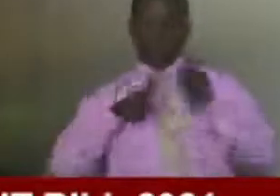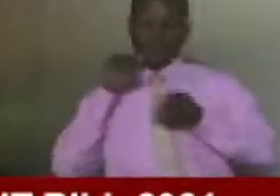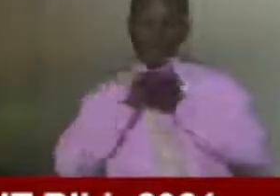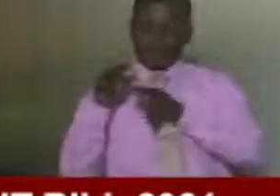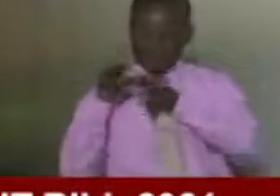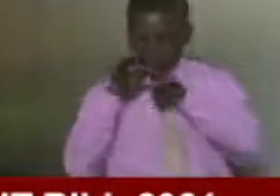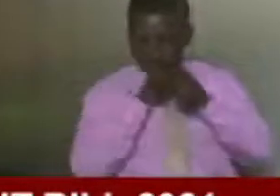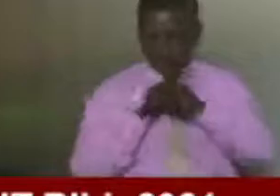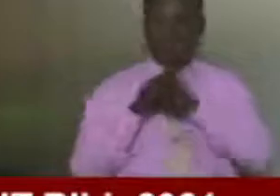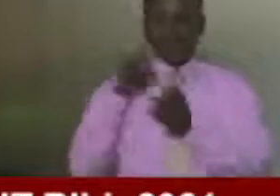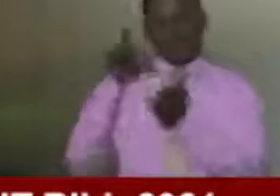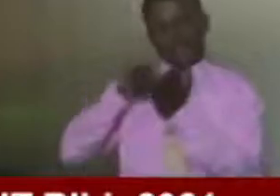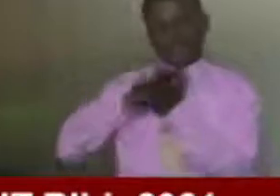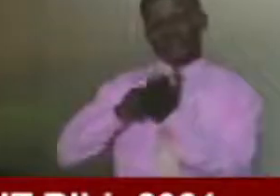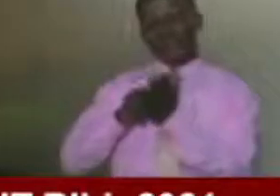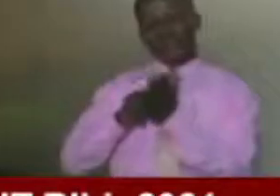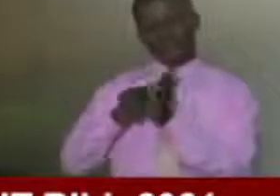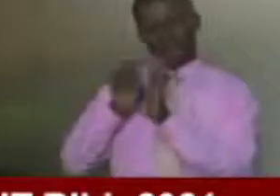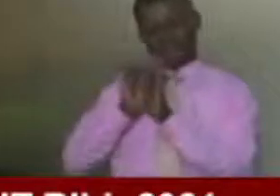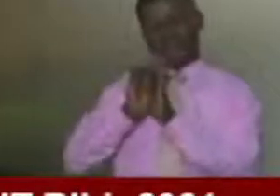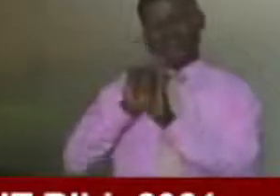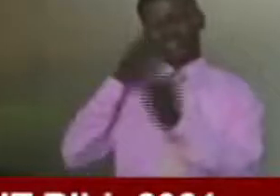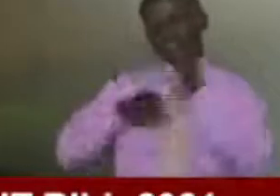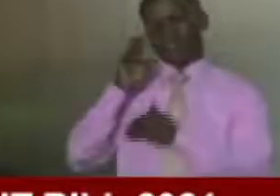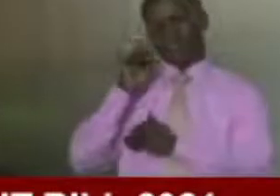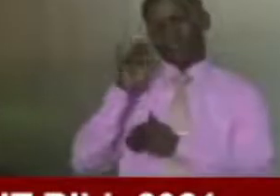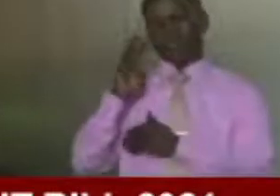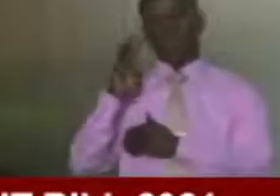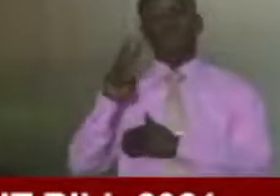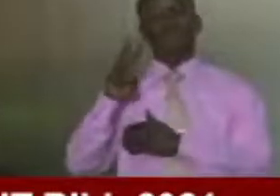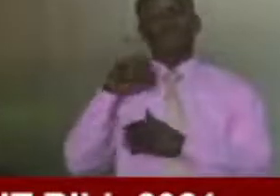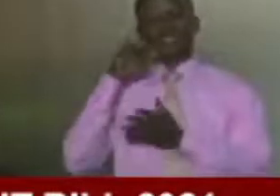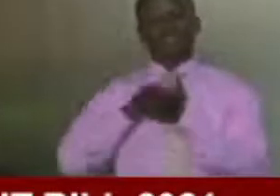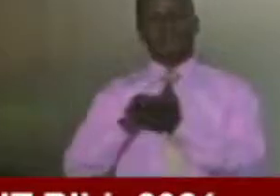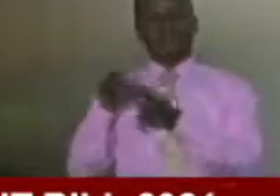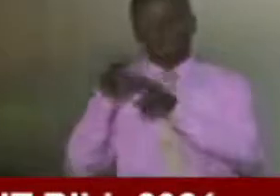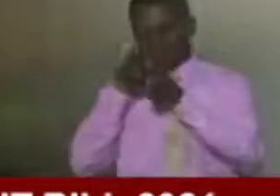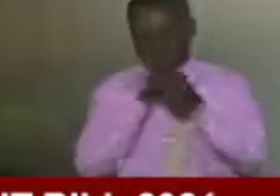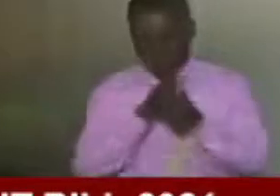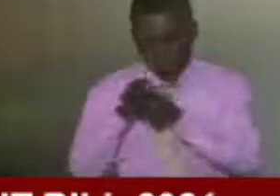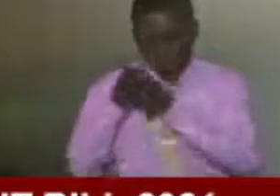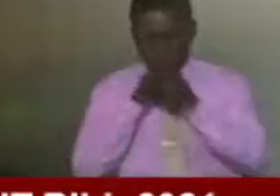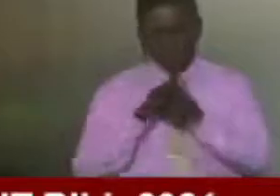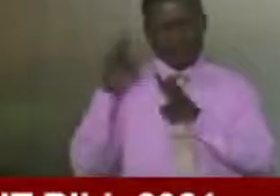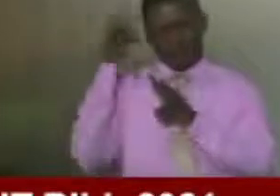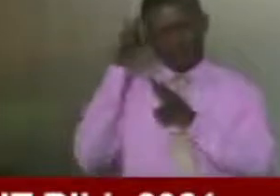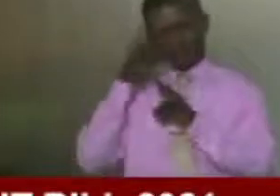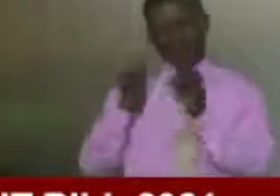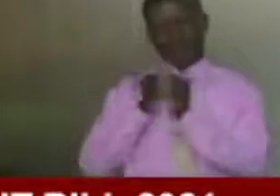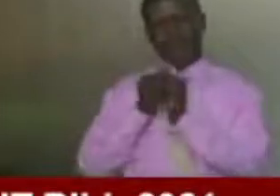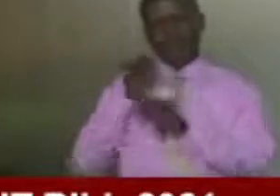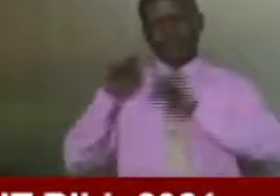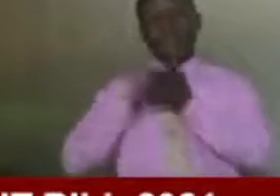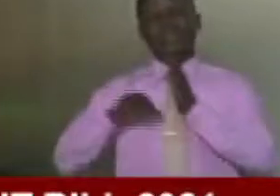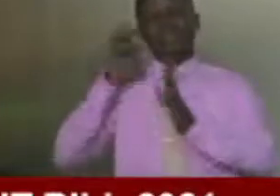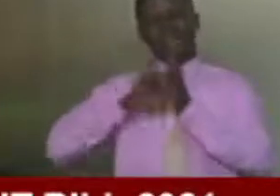media, my constituency, for example, Section 22 says we should monitor governance and hold government accountable to the people. We need to hold